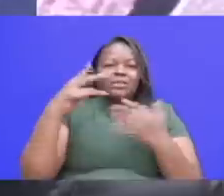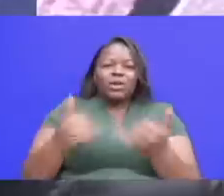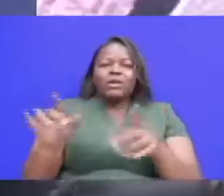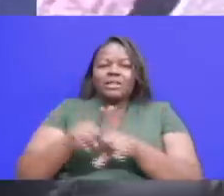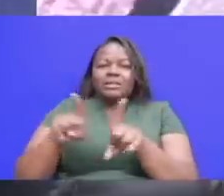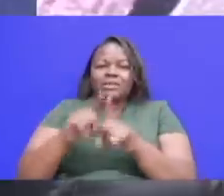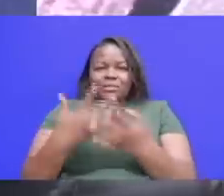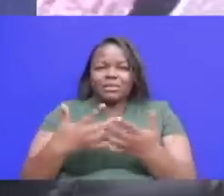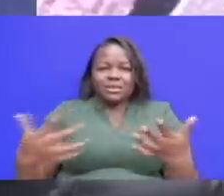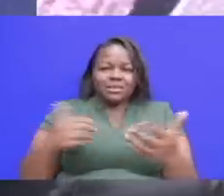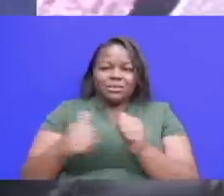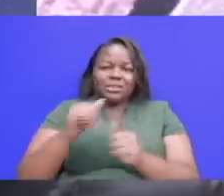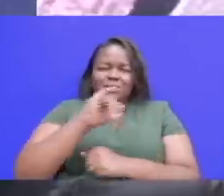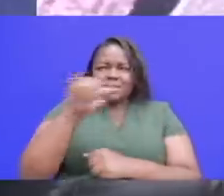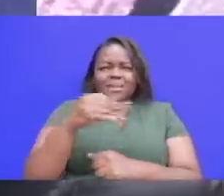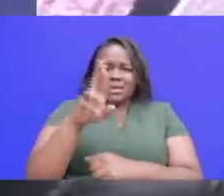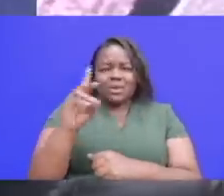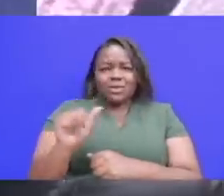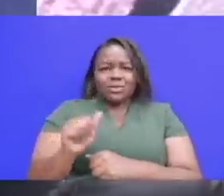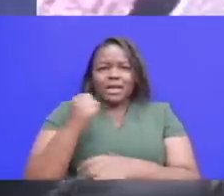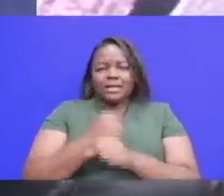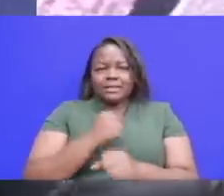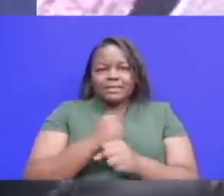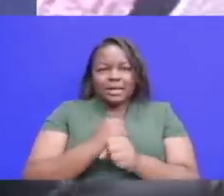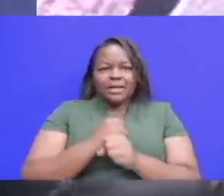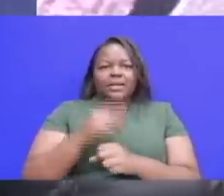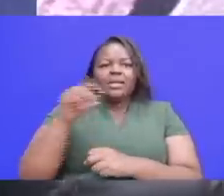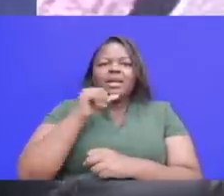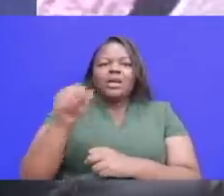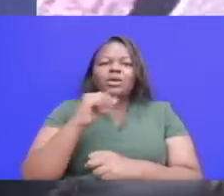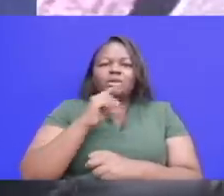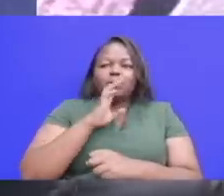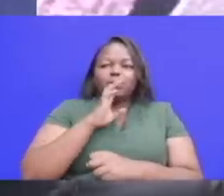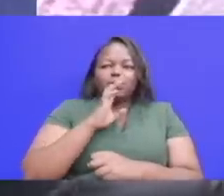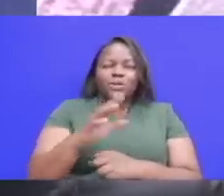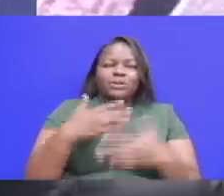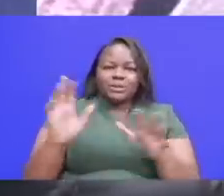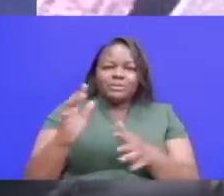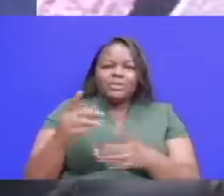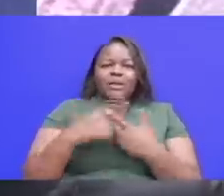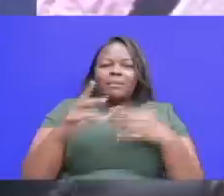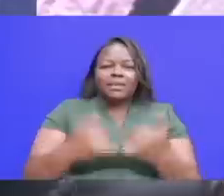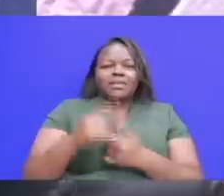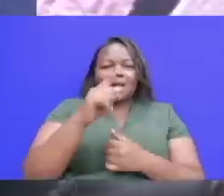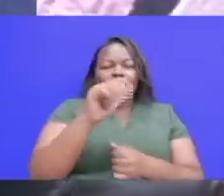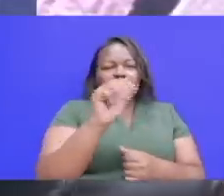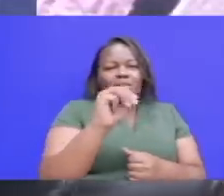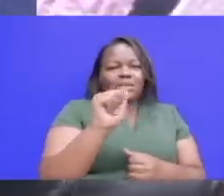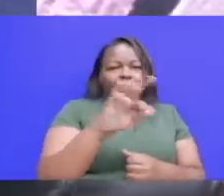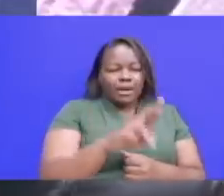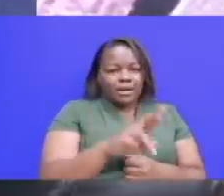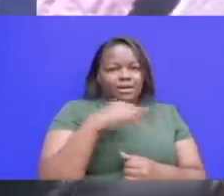does, for him it is okay. He does not need to be rebuked, because him it has not been known. Yeah. But for Tamar, who